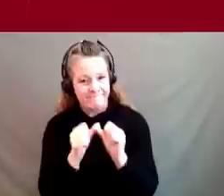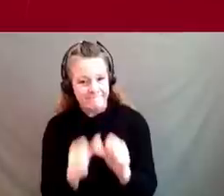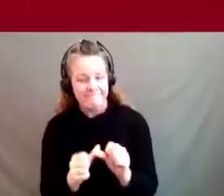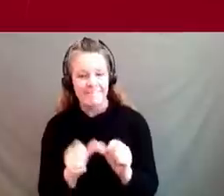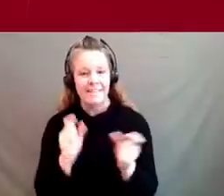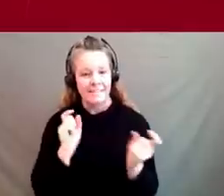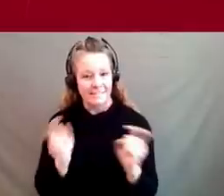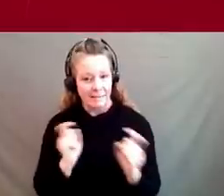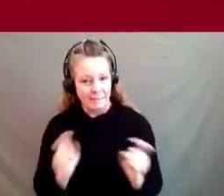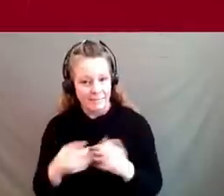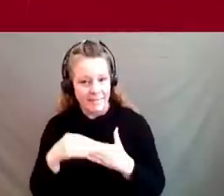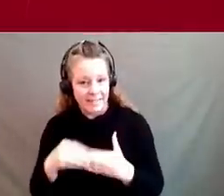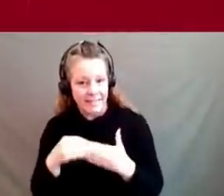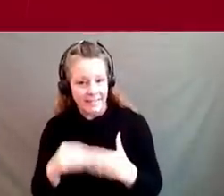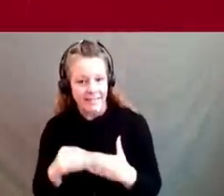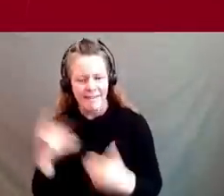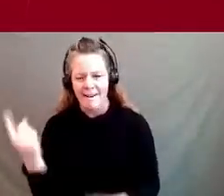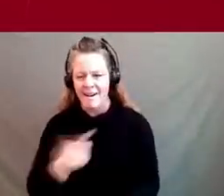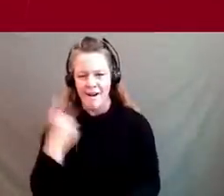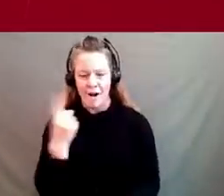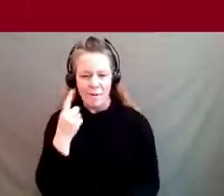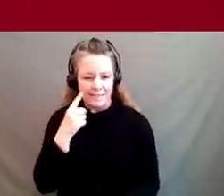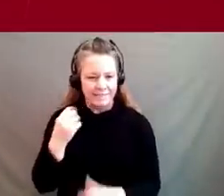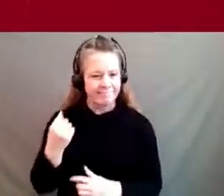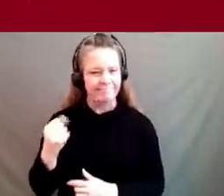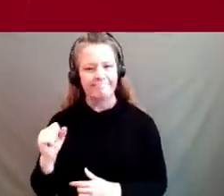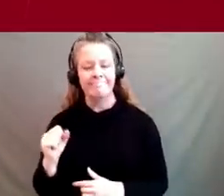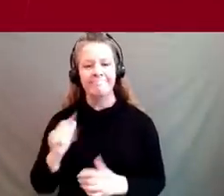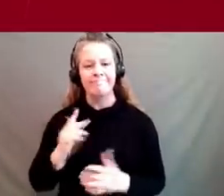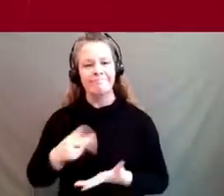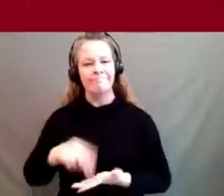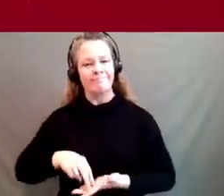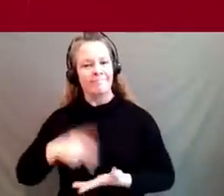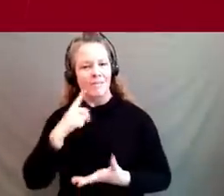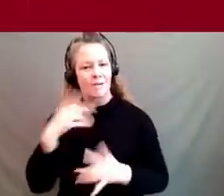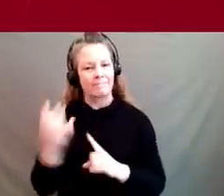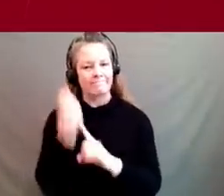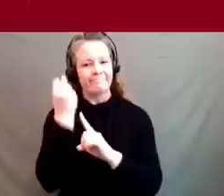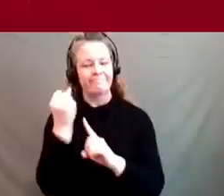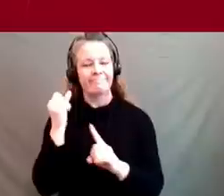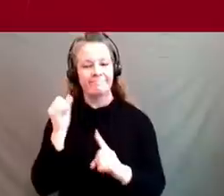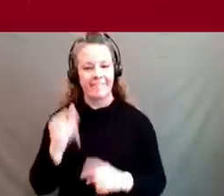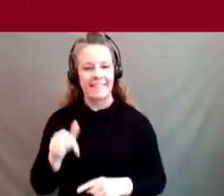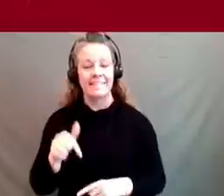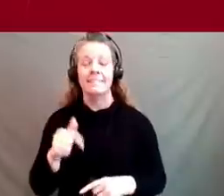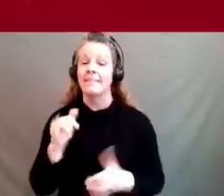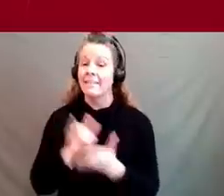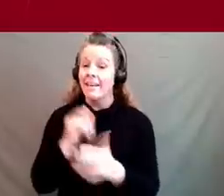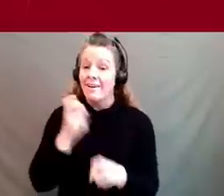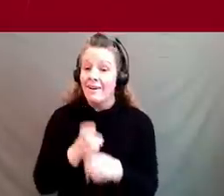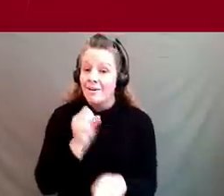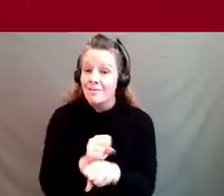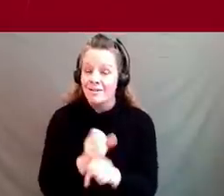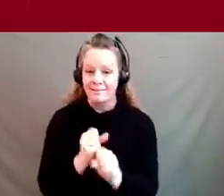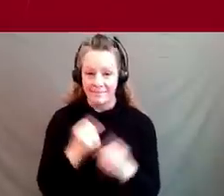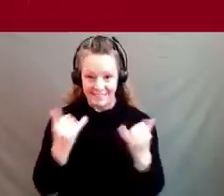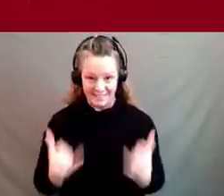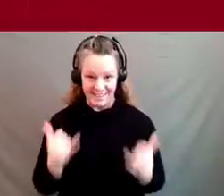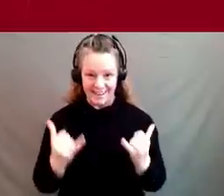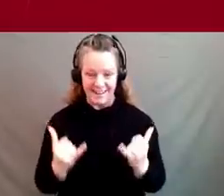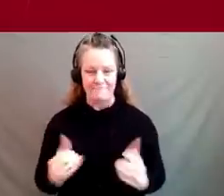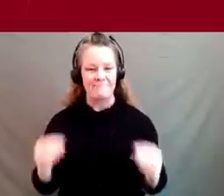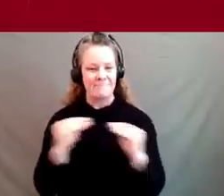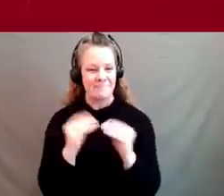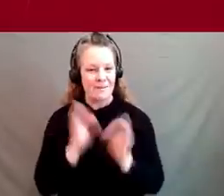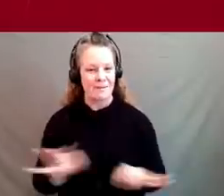adaptability, always rising to the occasion to achieve this accomplishment. That hard work makes today even more important